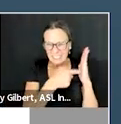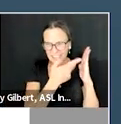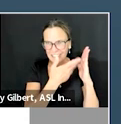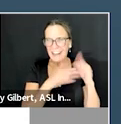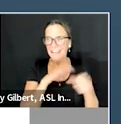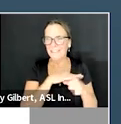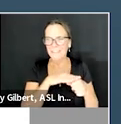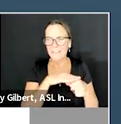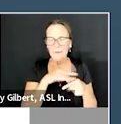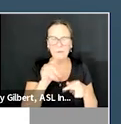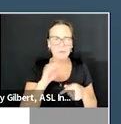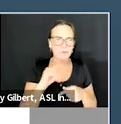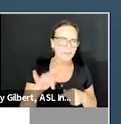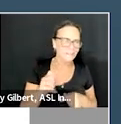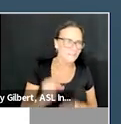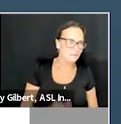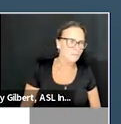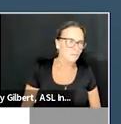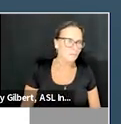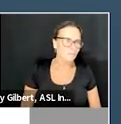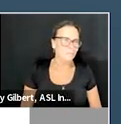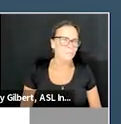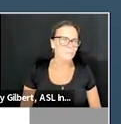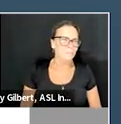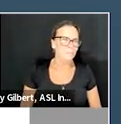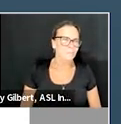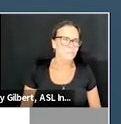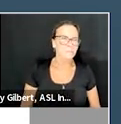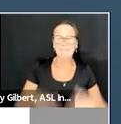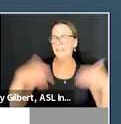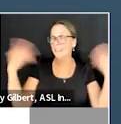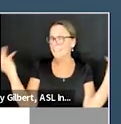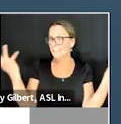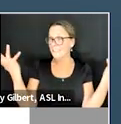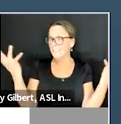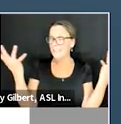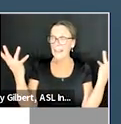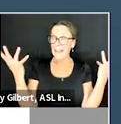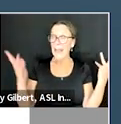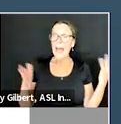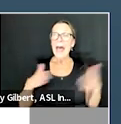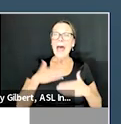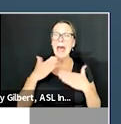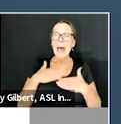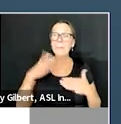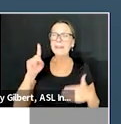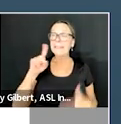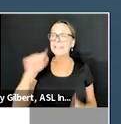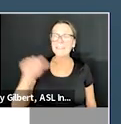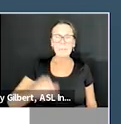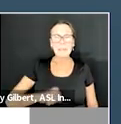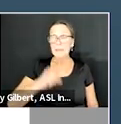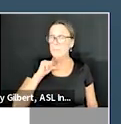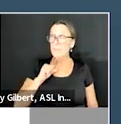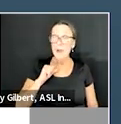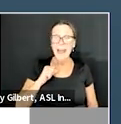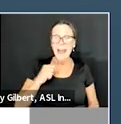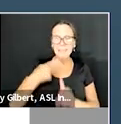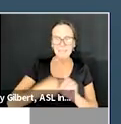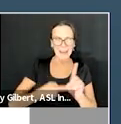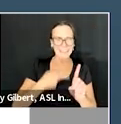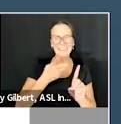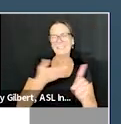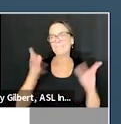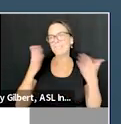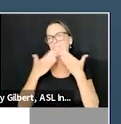then last slide, please, Keith. Just to say happy Disability Pride Month. And the photo is the Disability Pride flag. Thank